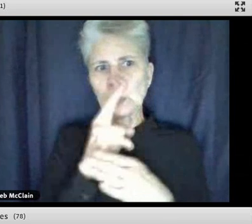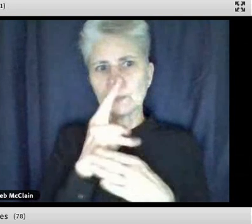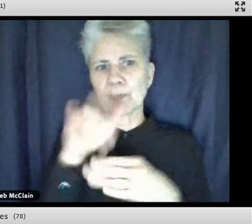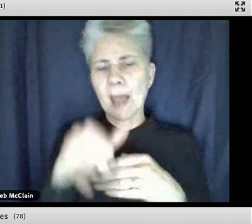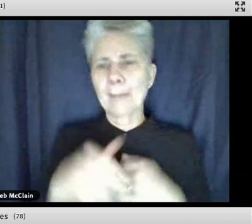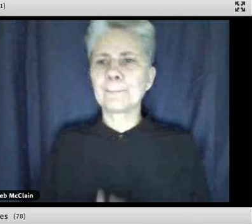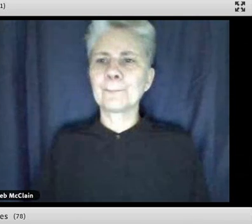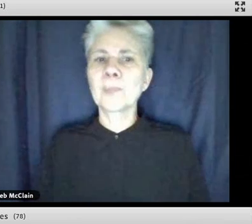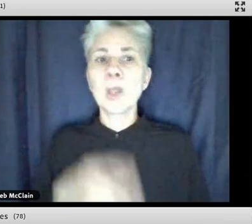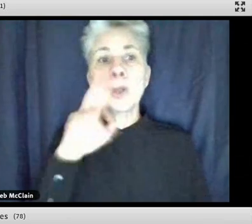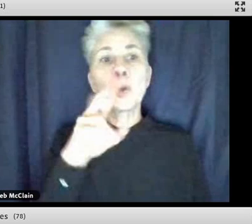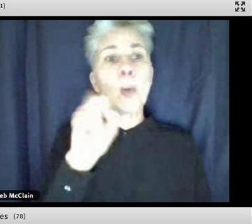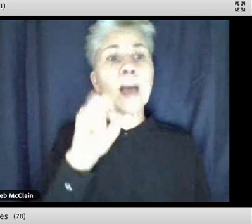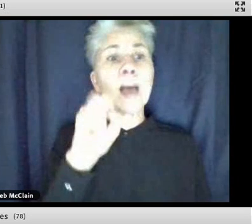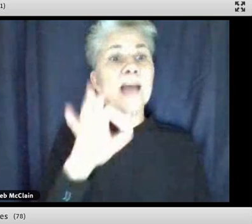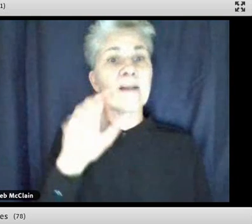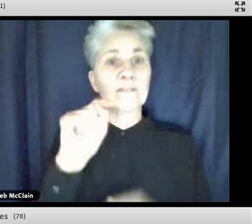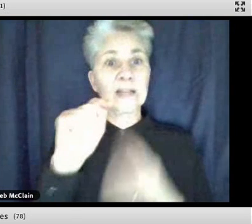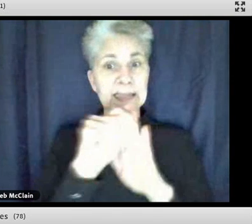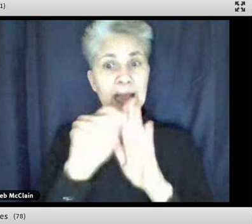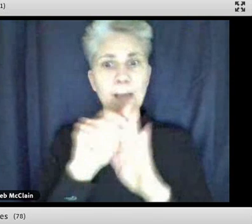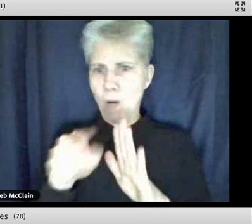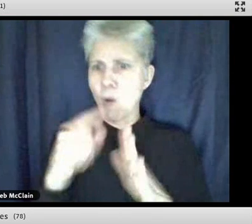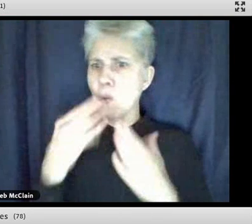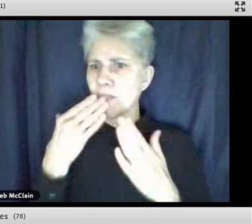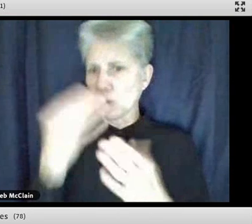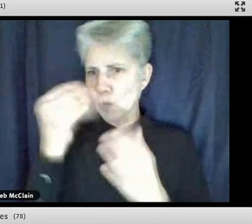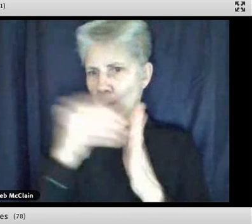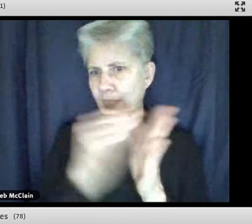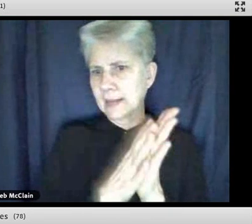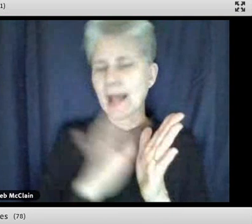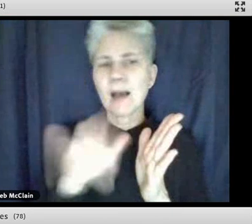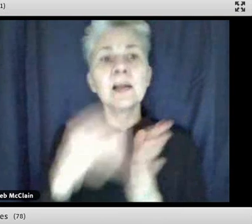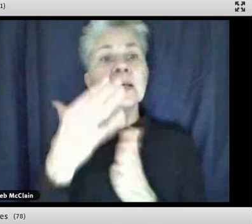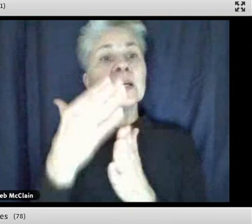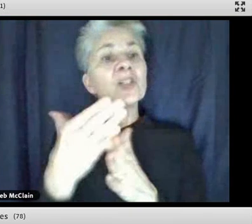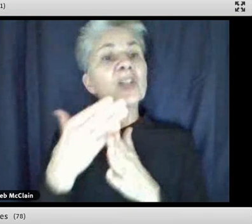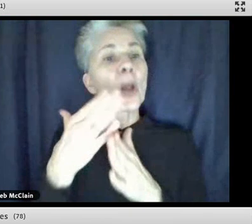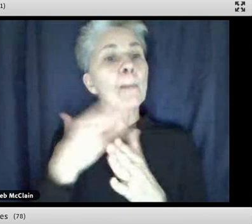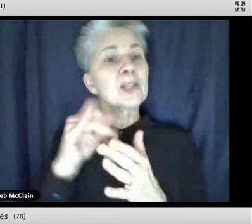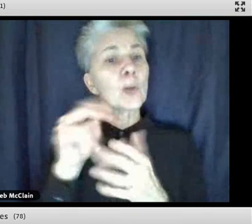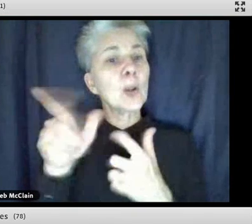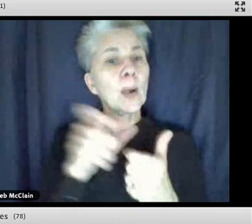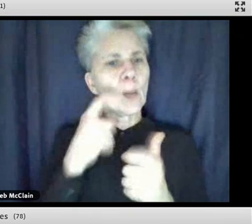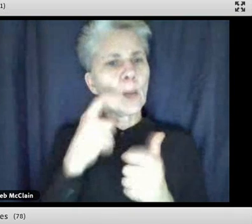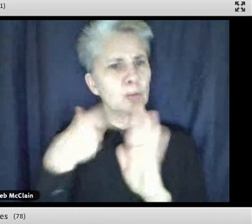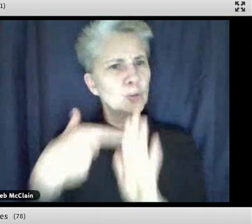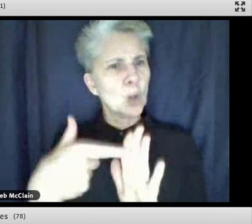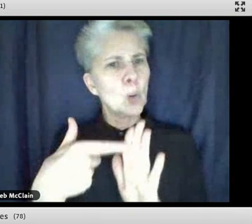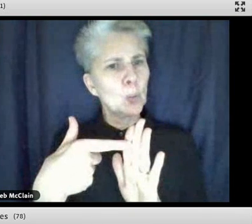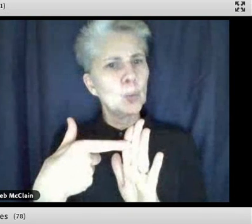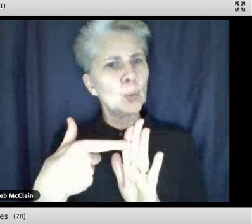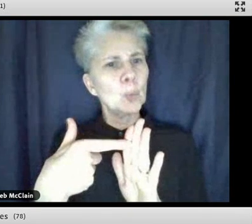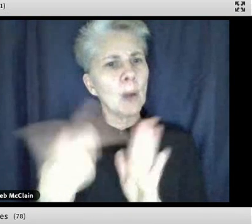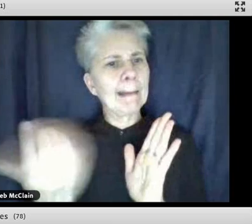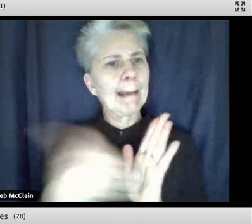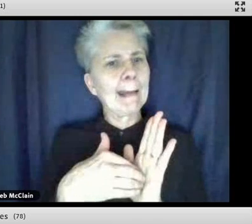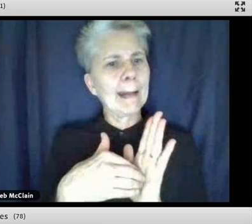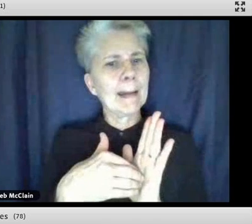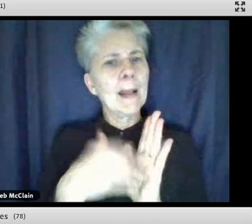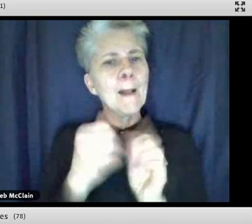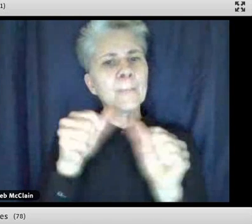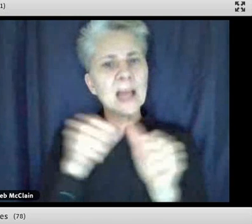USF Tampa Library. Okay, I'll make a note of that. Fantastic. Thank you. So I'm going to share my screen real quick because I want to show you, again, places you can